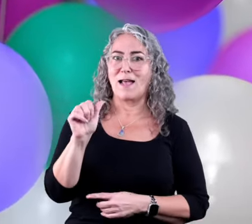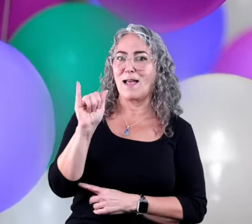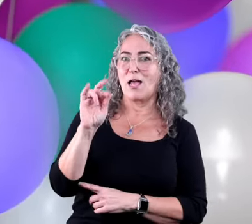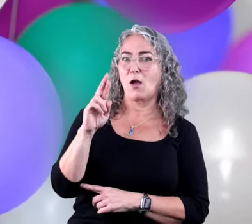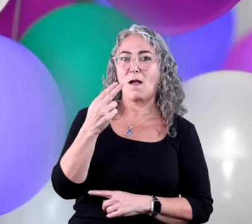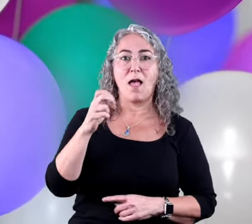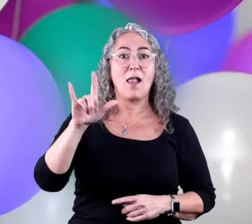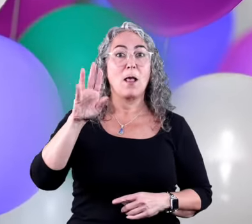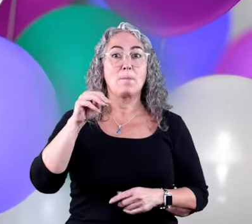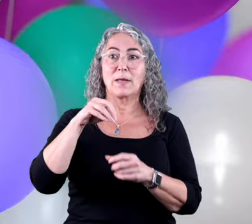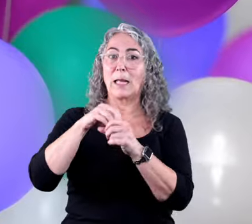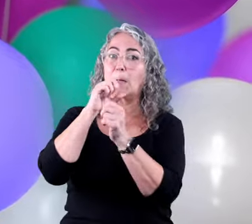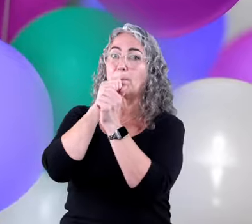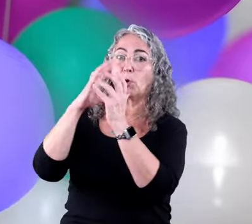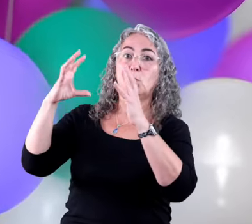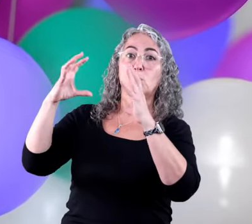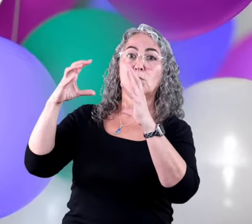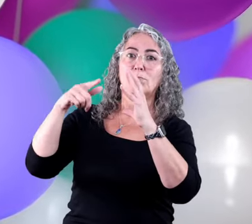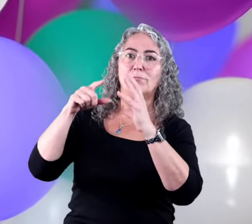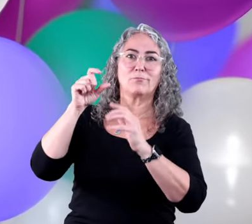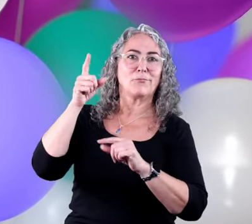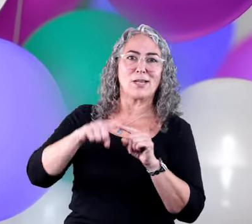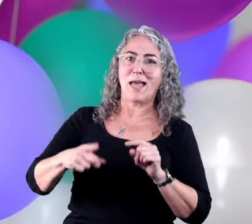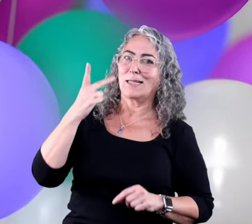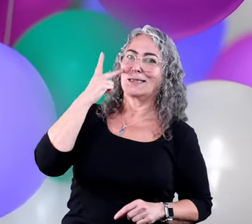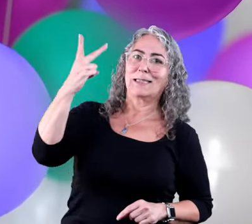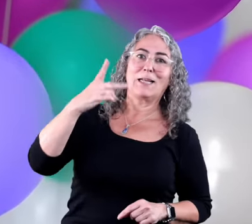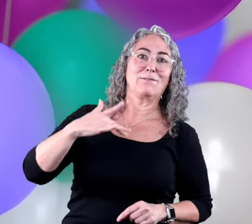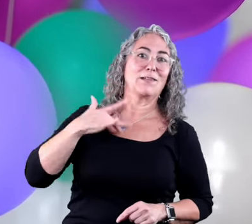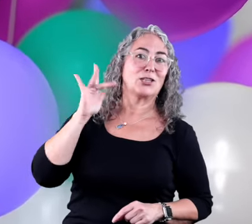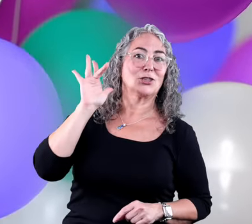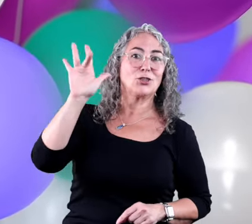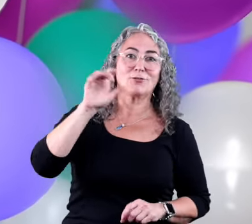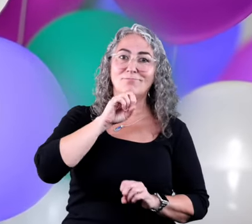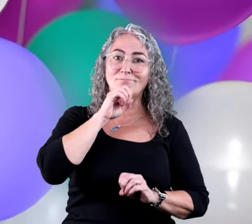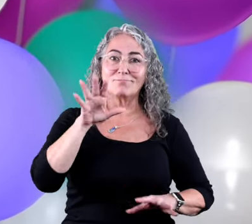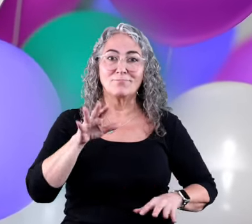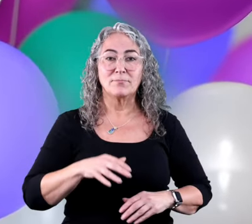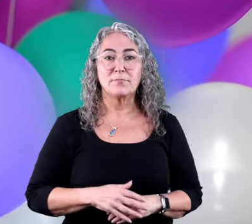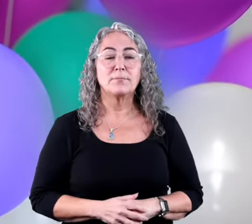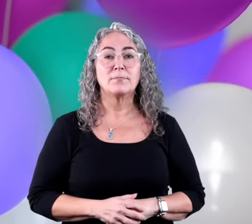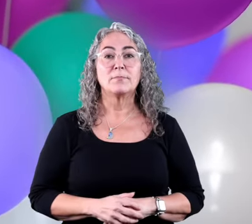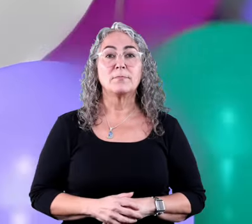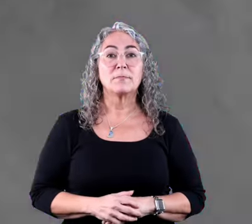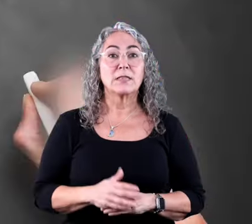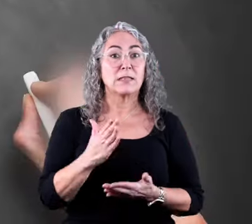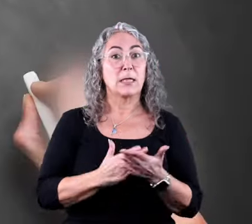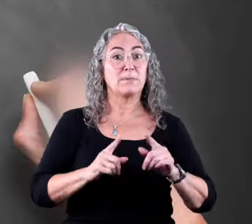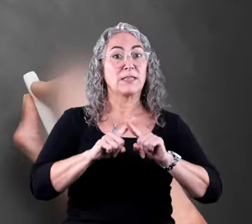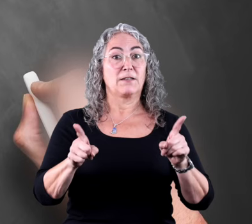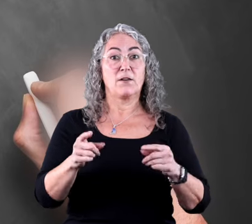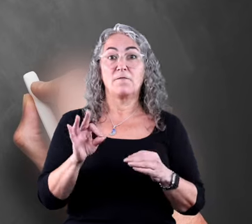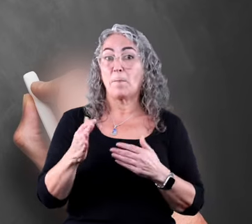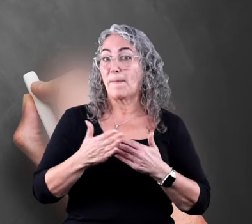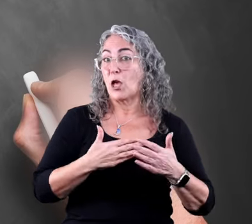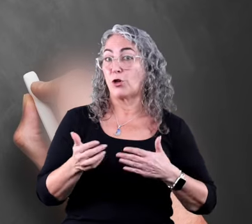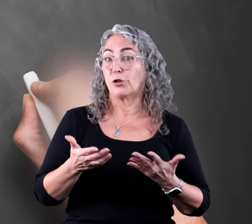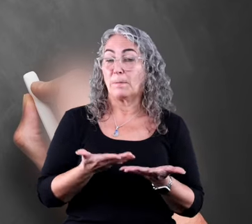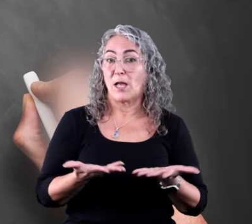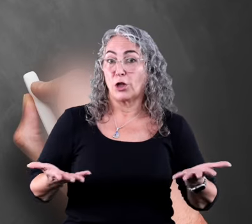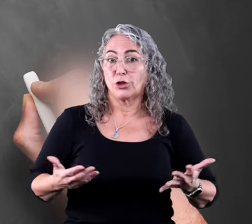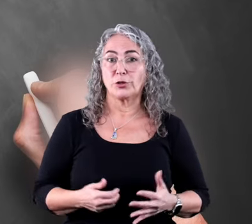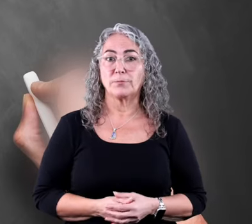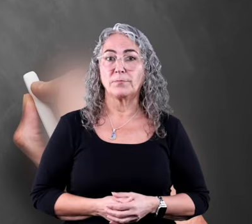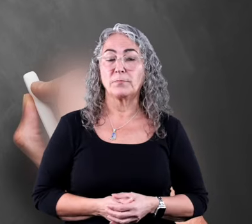matter, like air or helium in a balloon, you can't see or feel or touch at all. So there are three